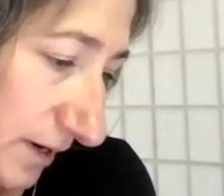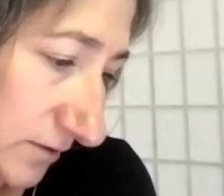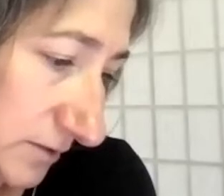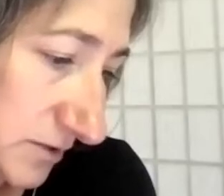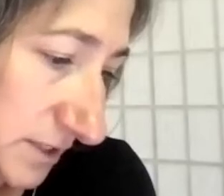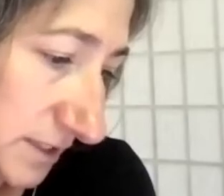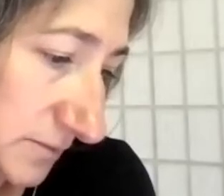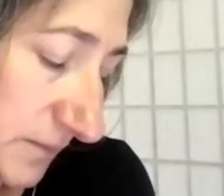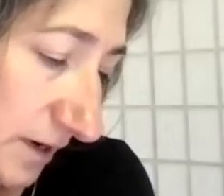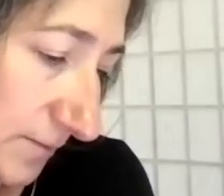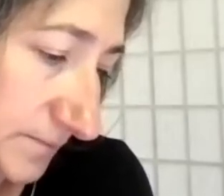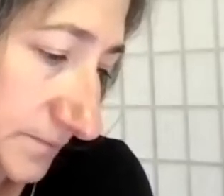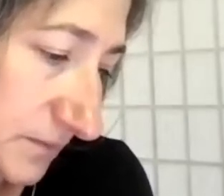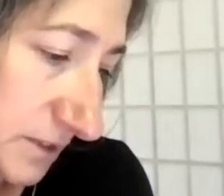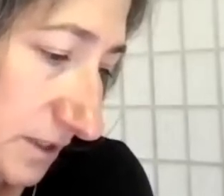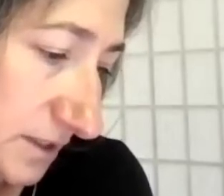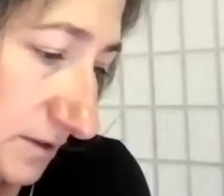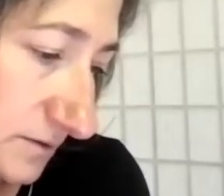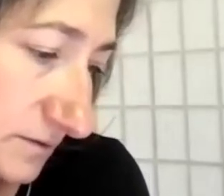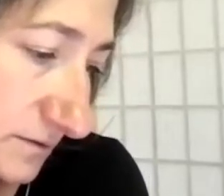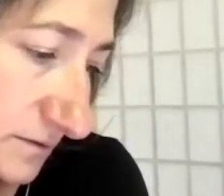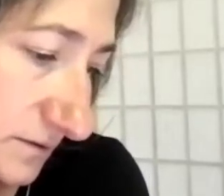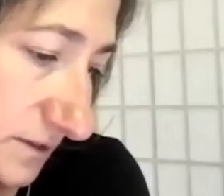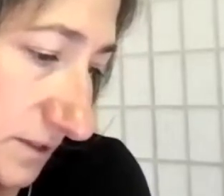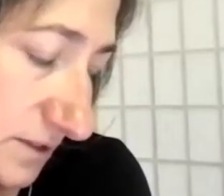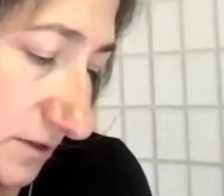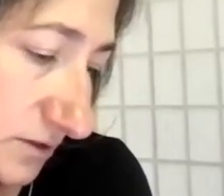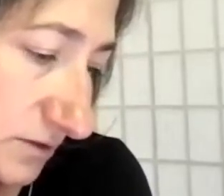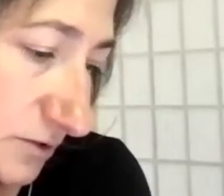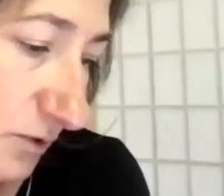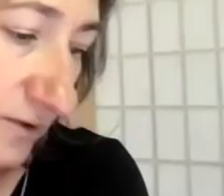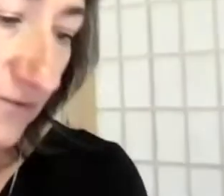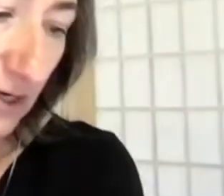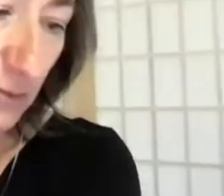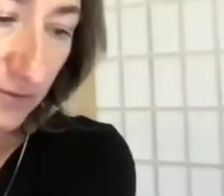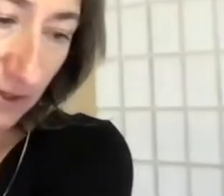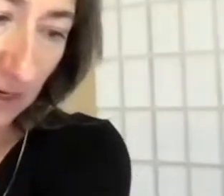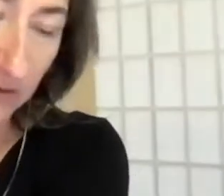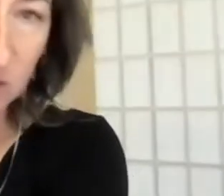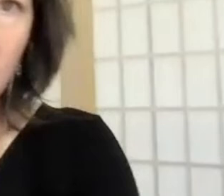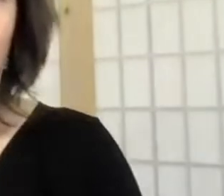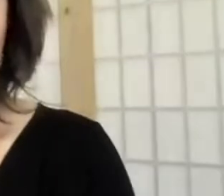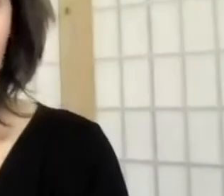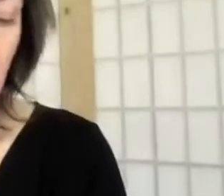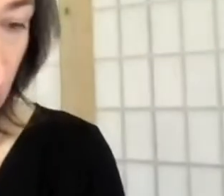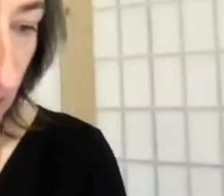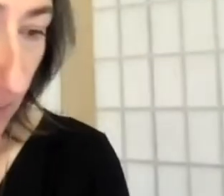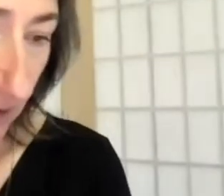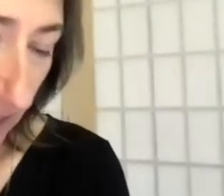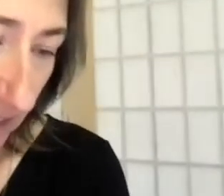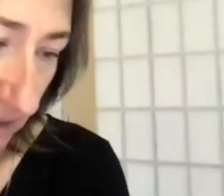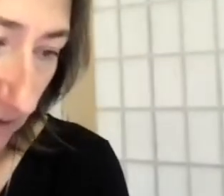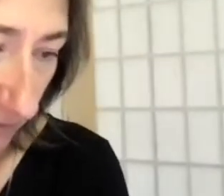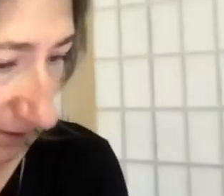think about community, and I think you spoke very briefly about this. You might have more to add, Krista,